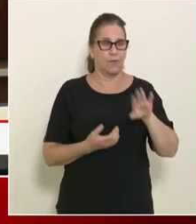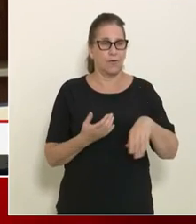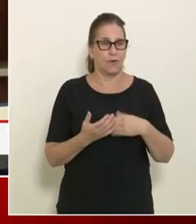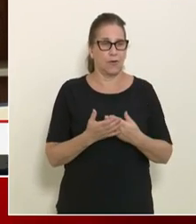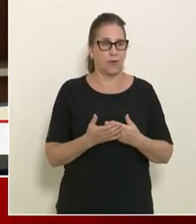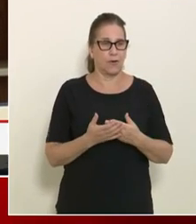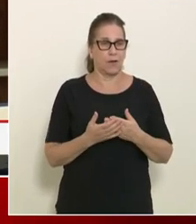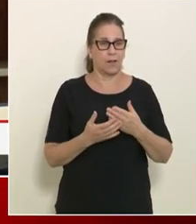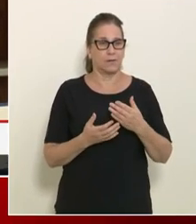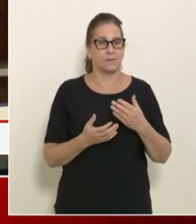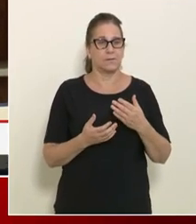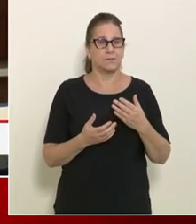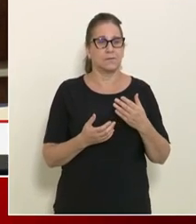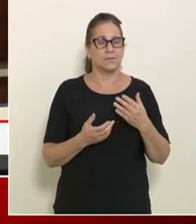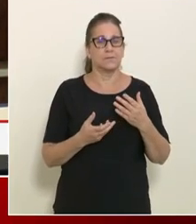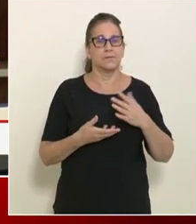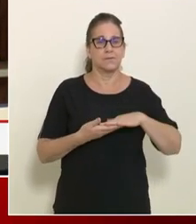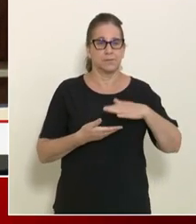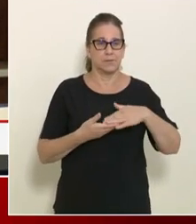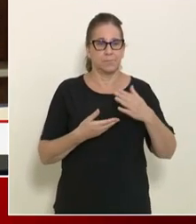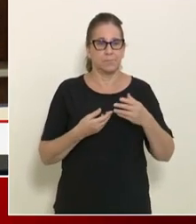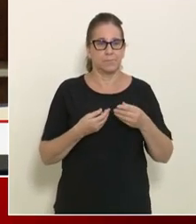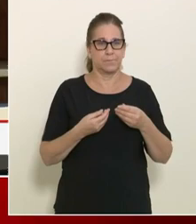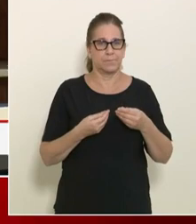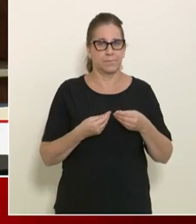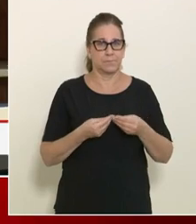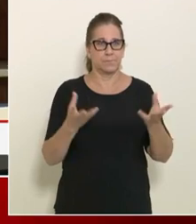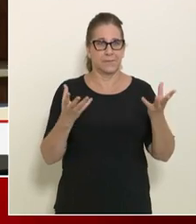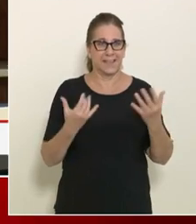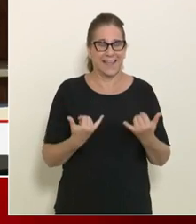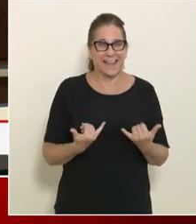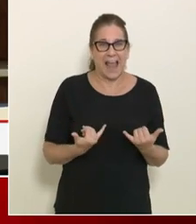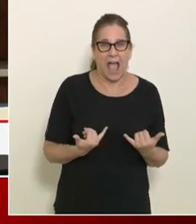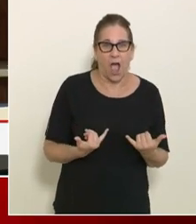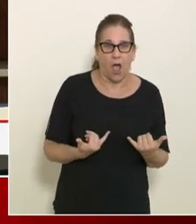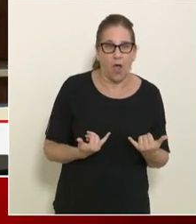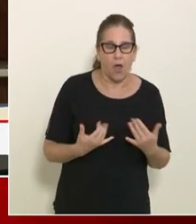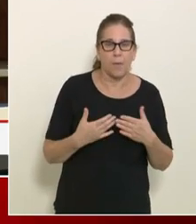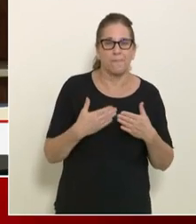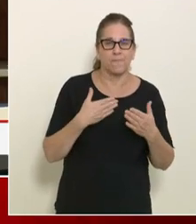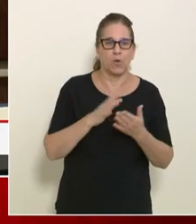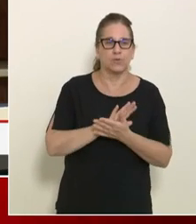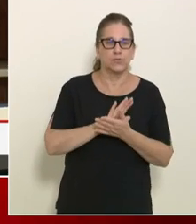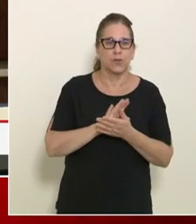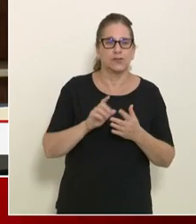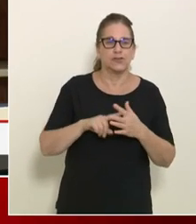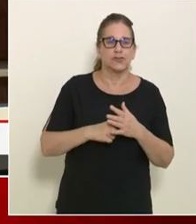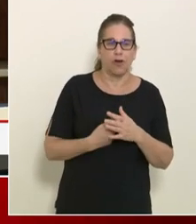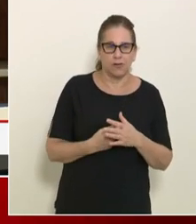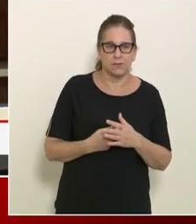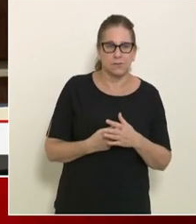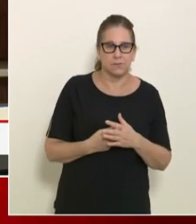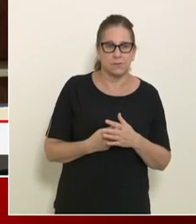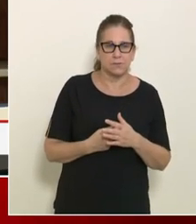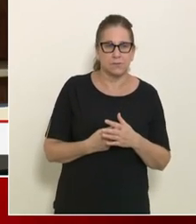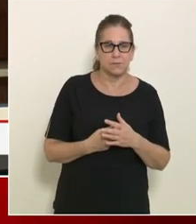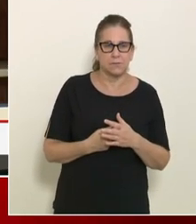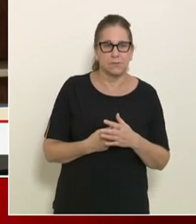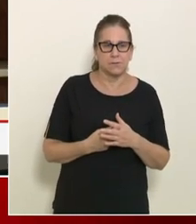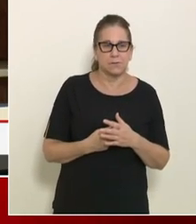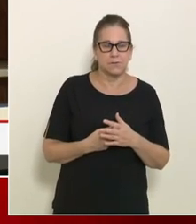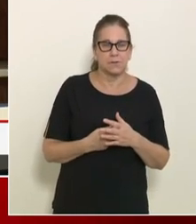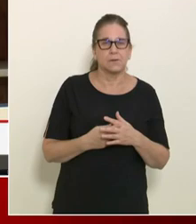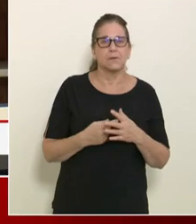distribution begins and ends prior to the start of school. We do have some of our smaller elementary schools